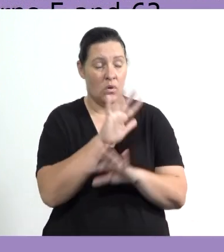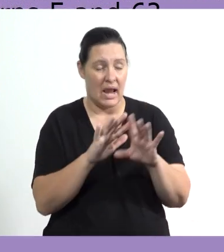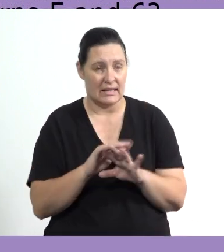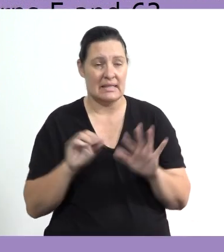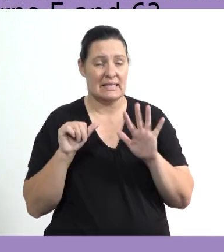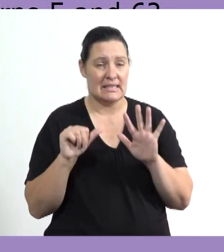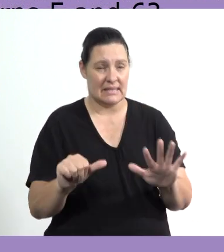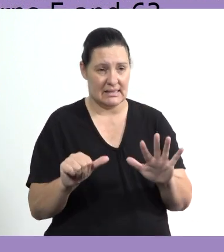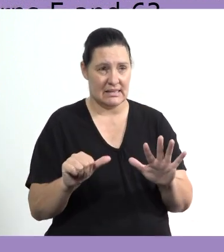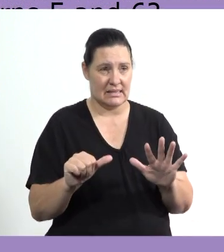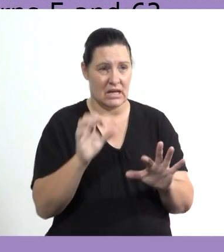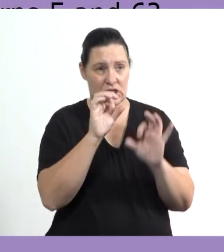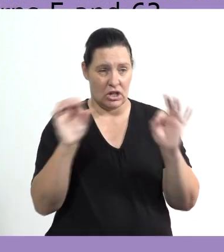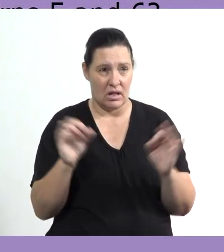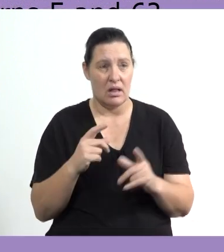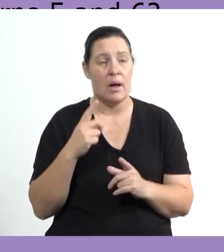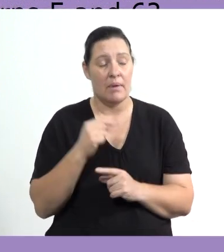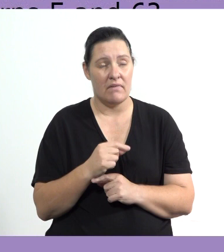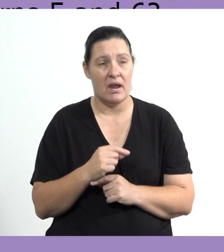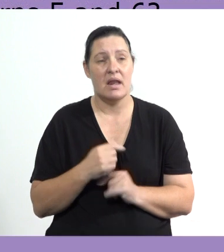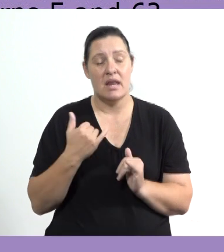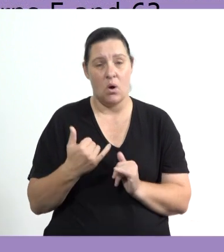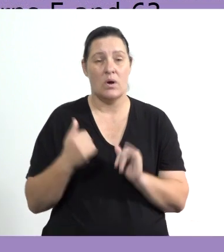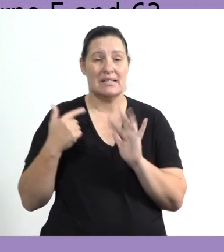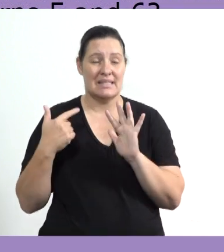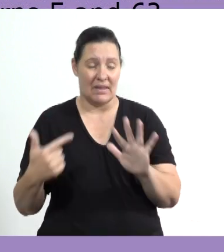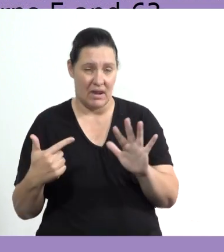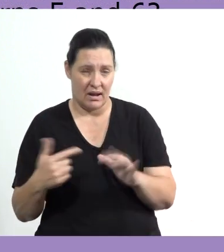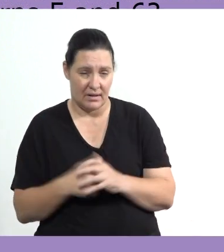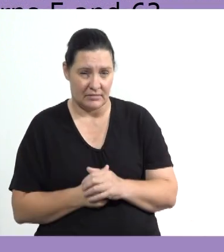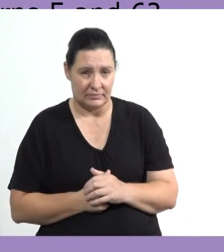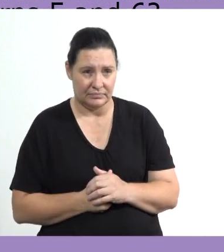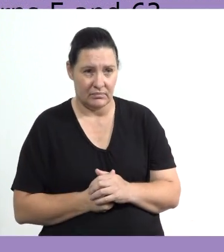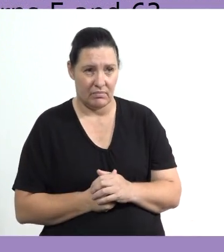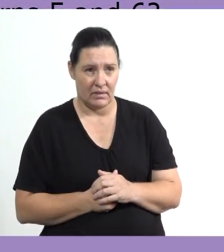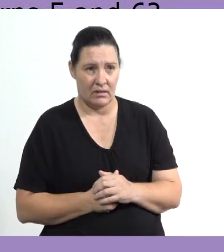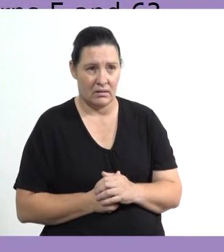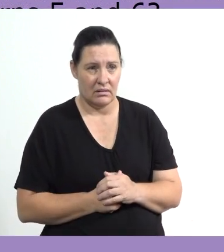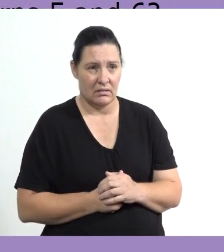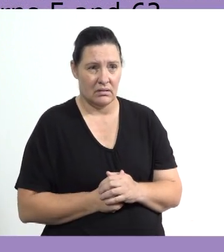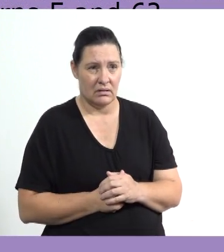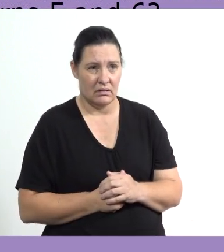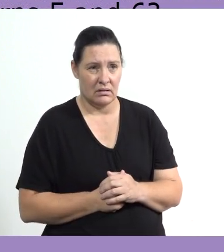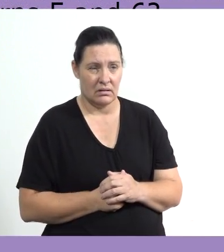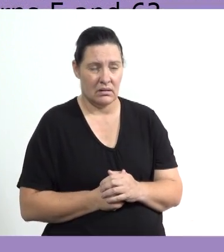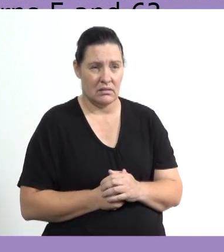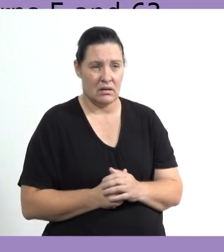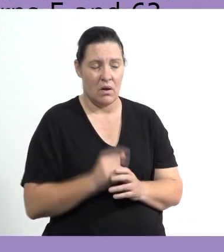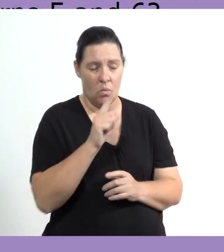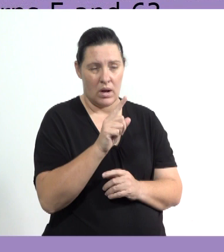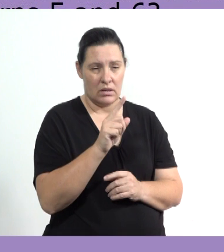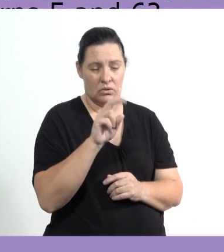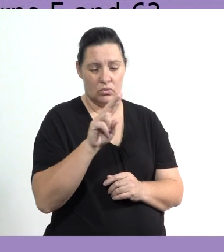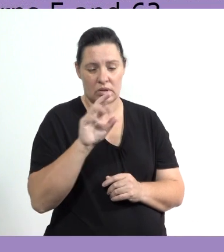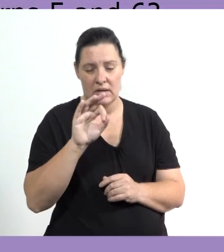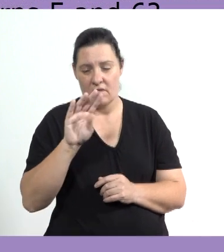colored in 6 circles. So in pattern number 6, we are going to color in 7 circles. So we are going to start there with the first